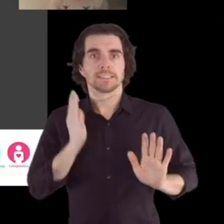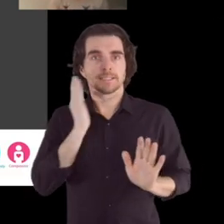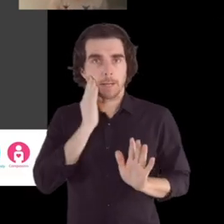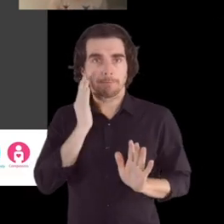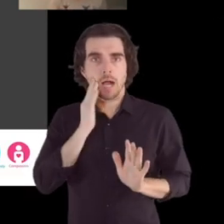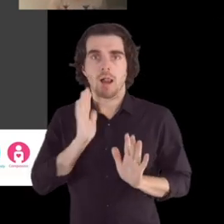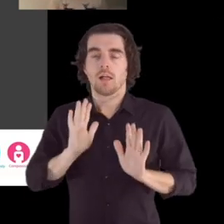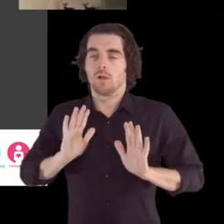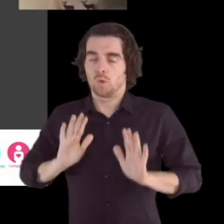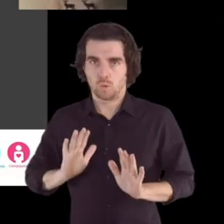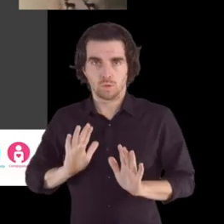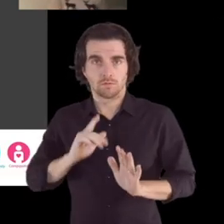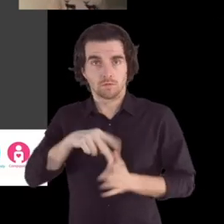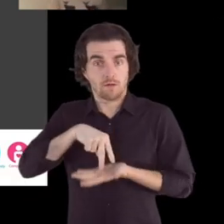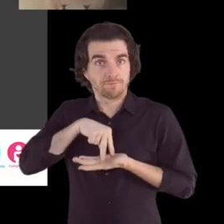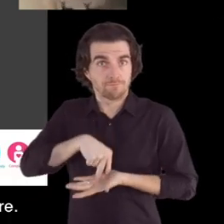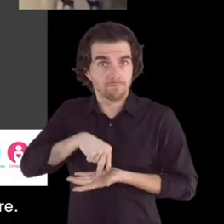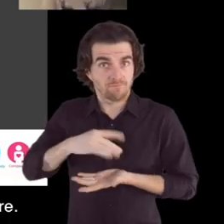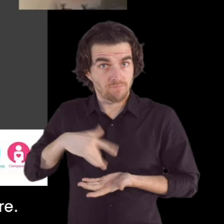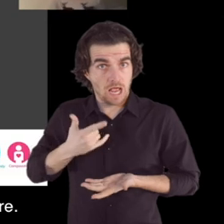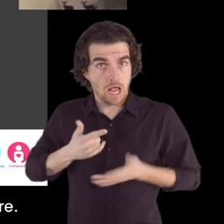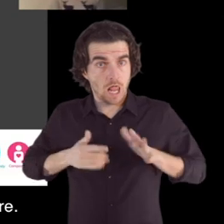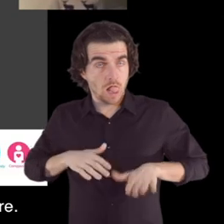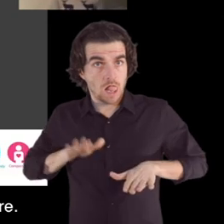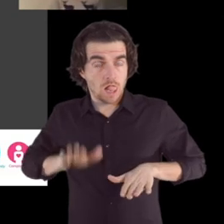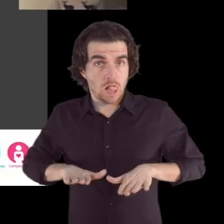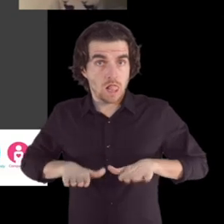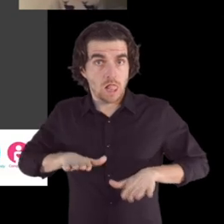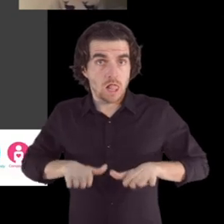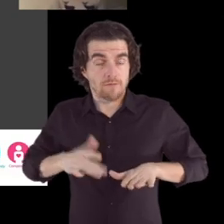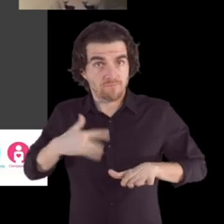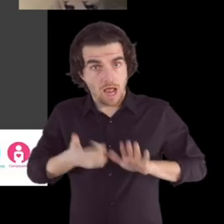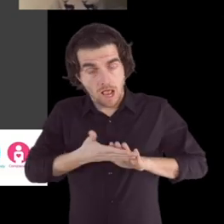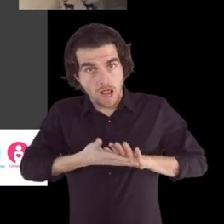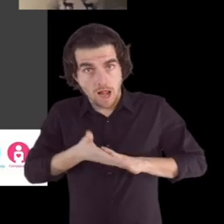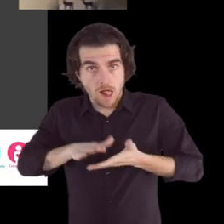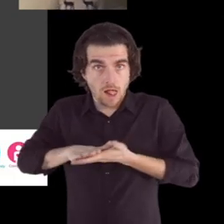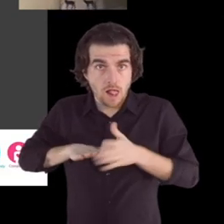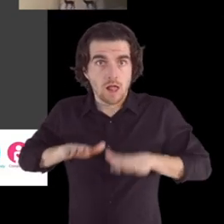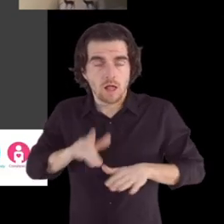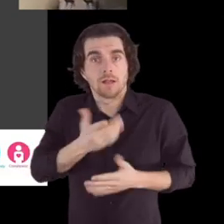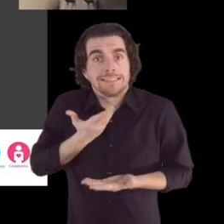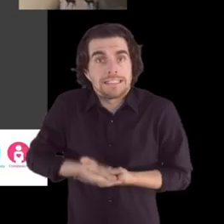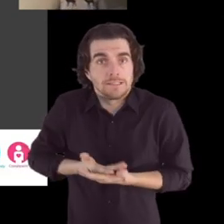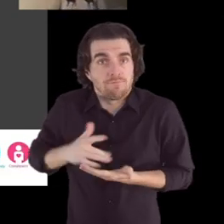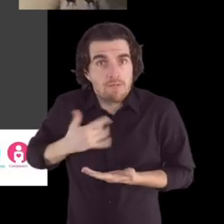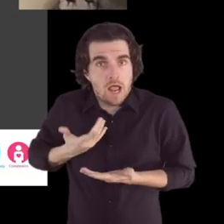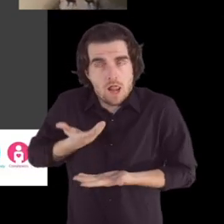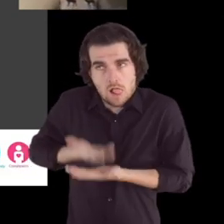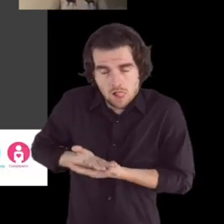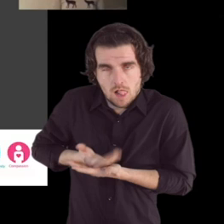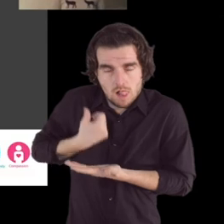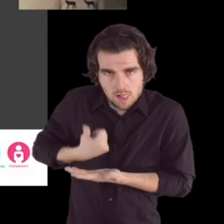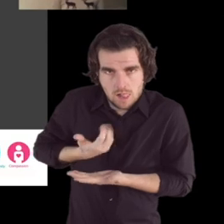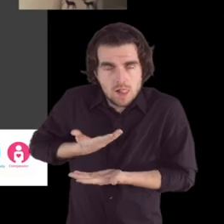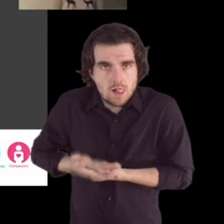really simply just notice your feet on the floor. You can do it now as you're sitting here. So just feel your feet on the floor. Feel your bum in the seat, where your bum and your legs